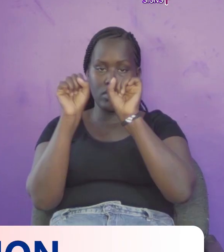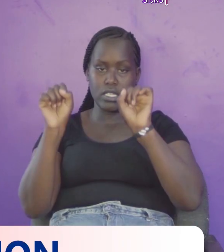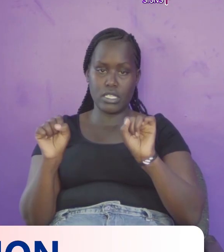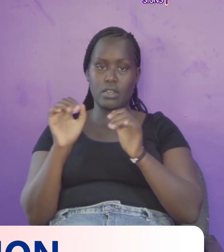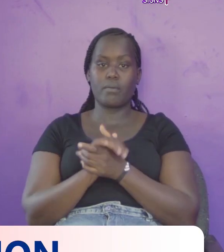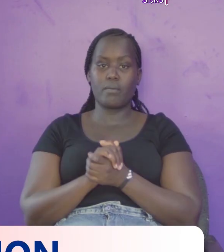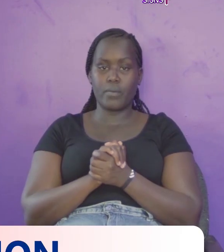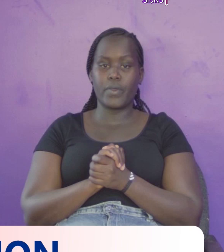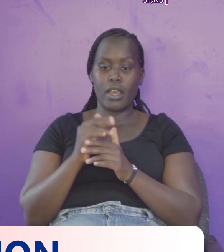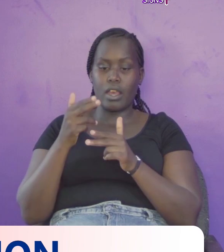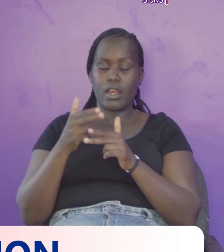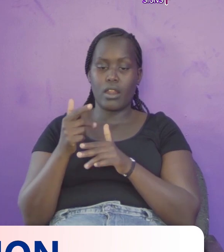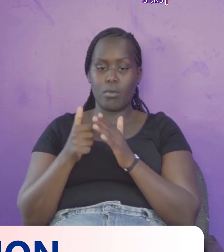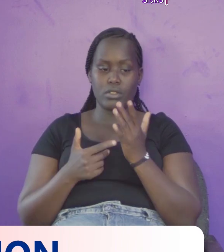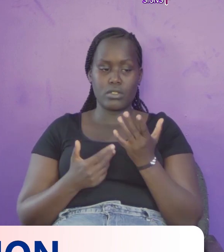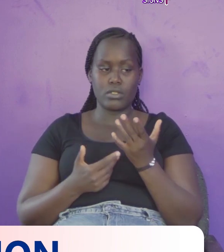Yes. I would call it a